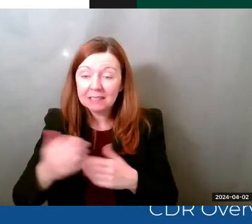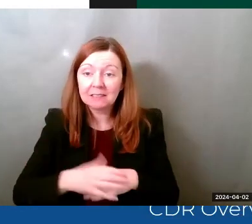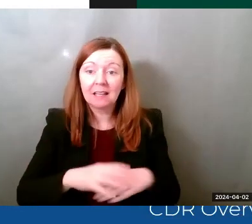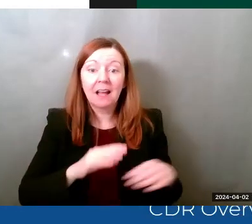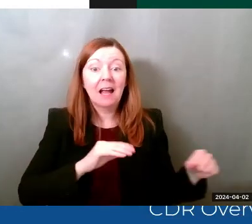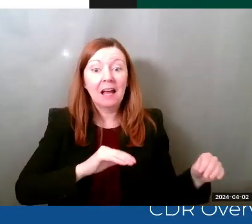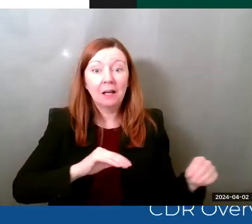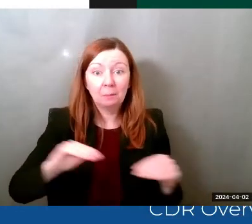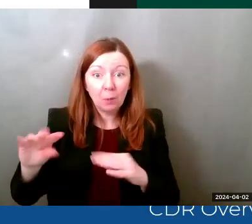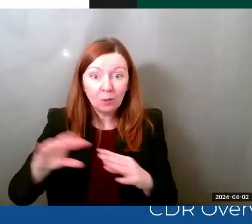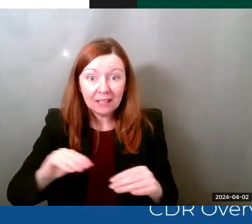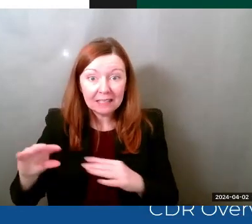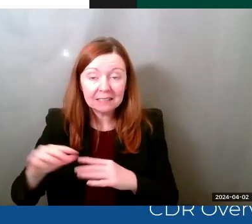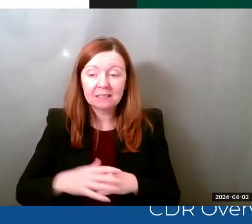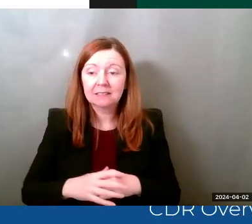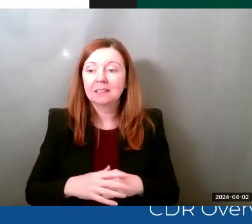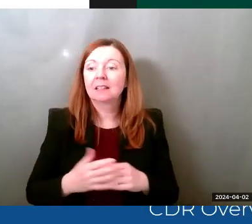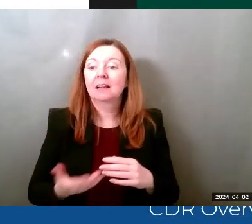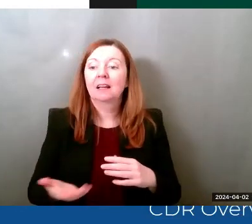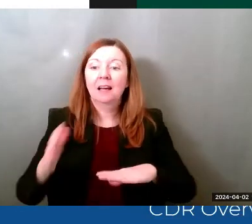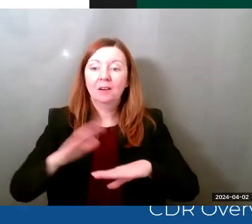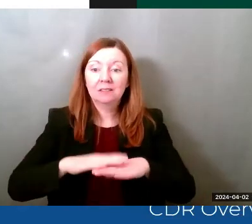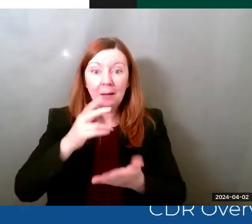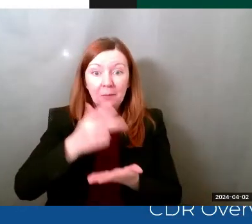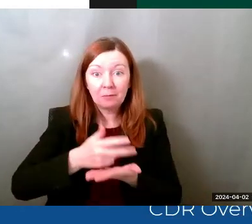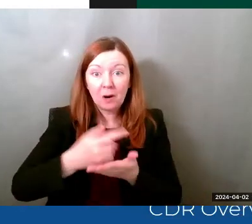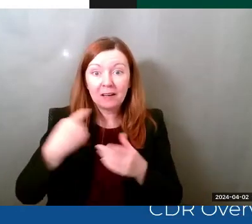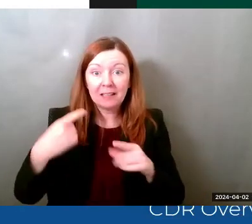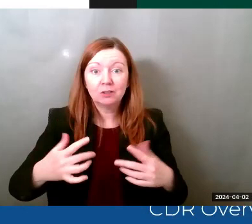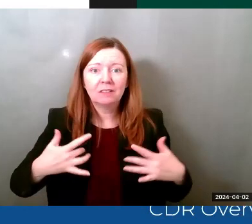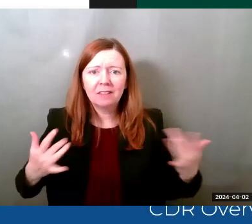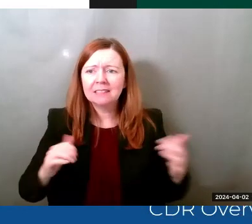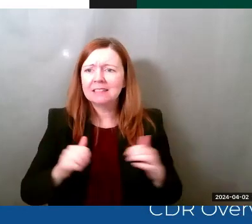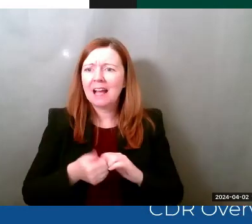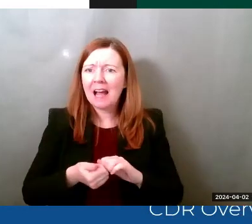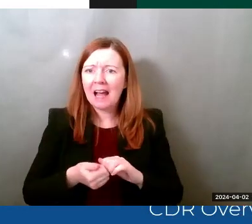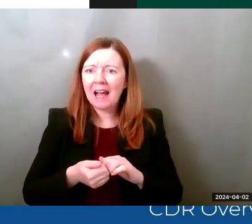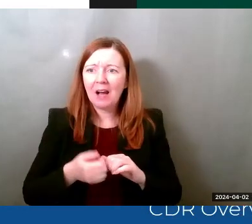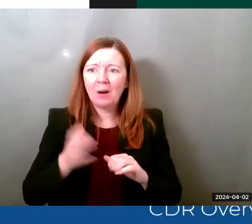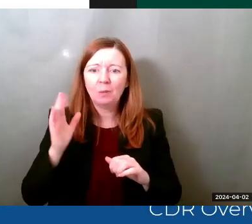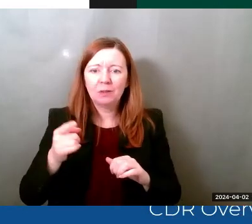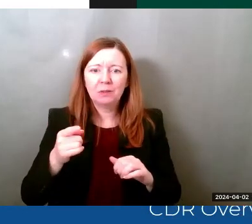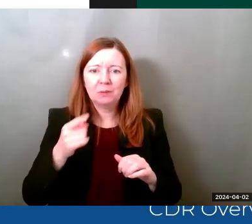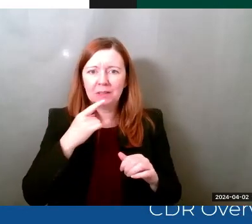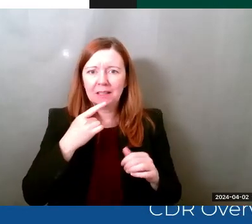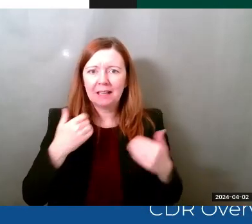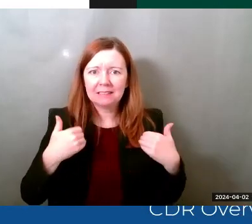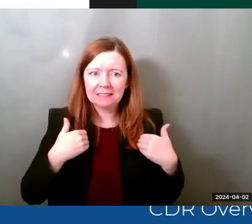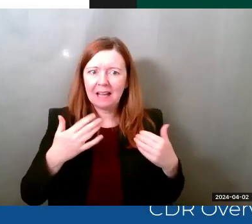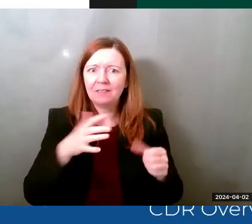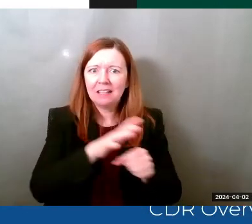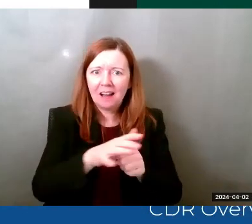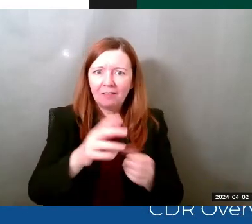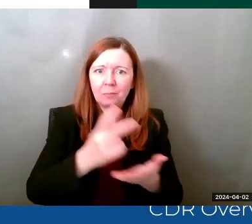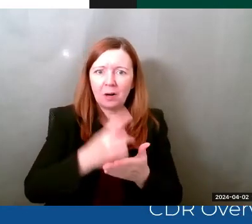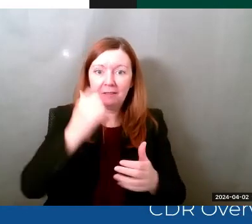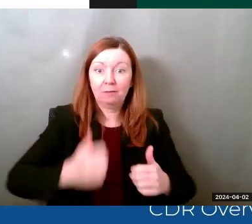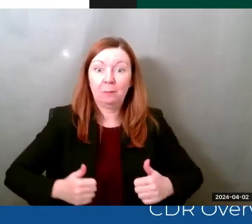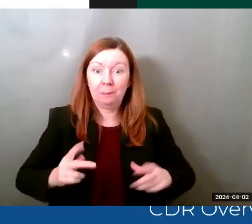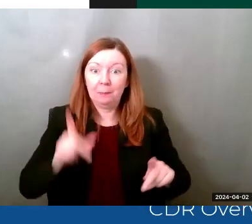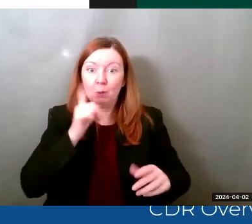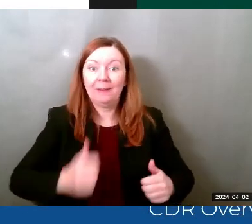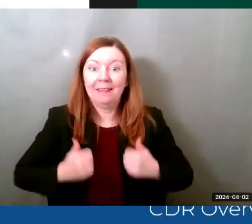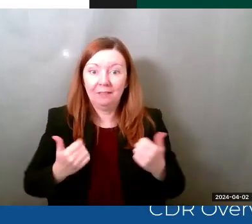move-ins? And on top of parking during events, how are you going to be accounting for enough parking for residents in the area?